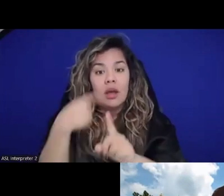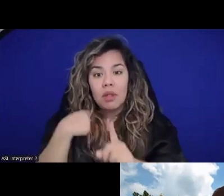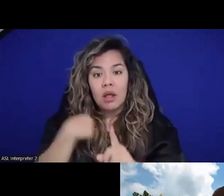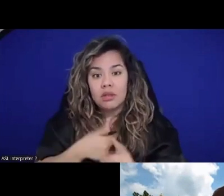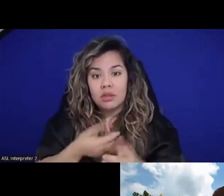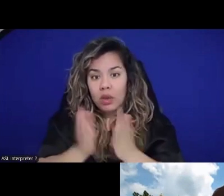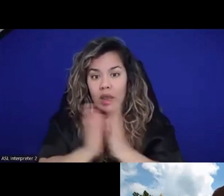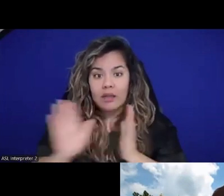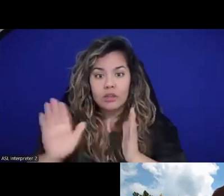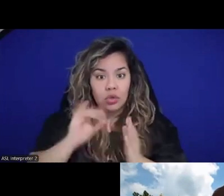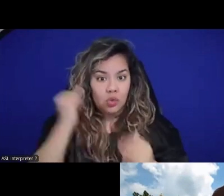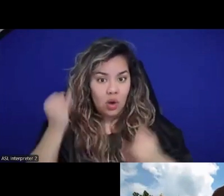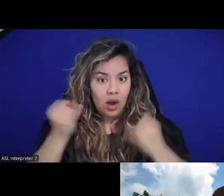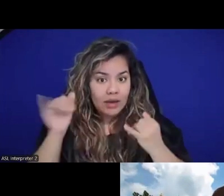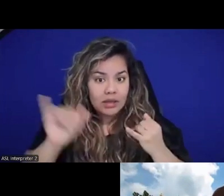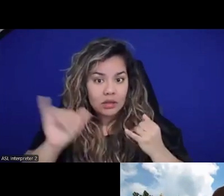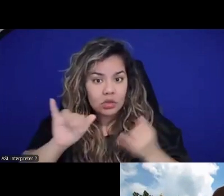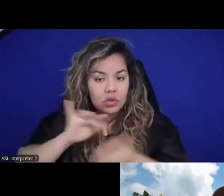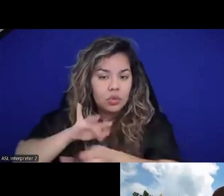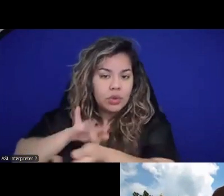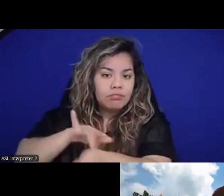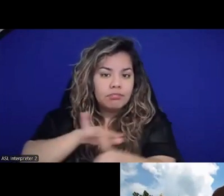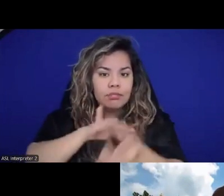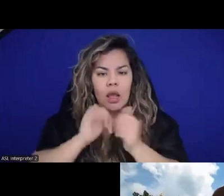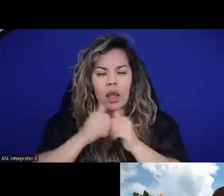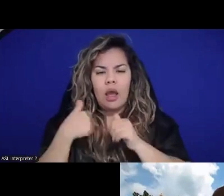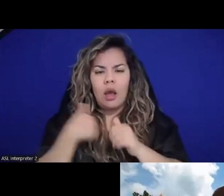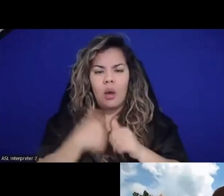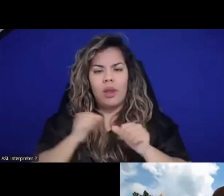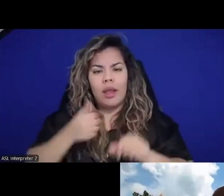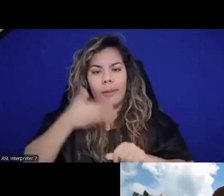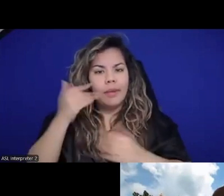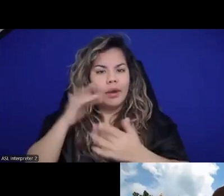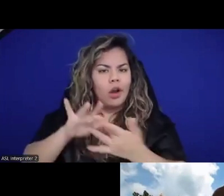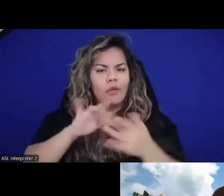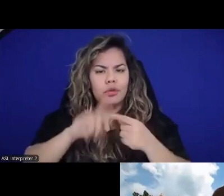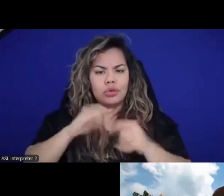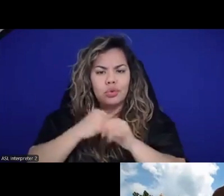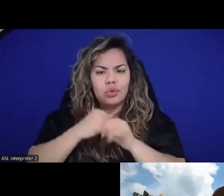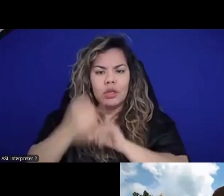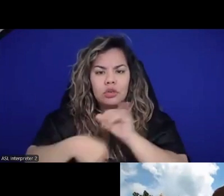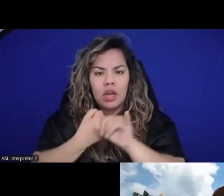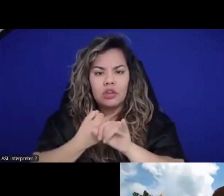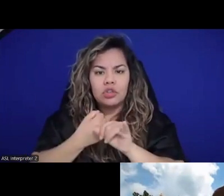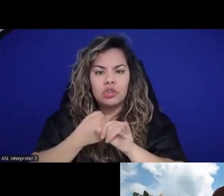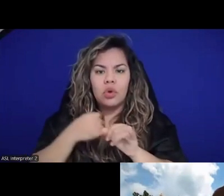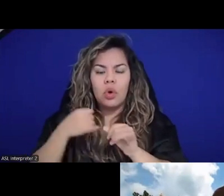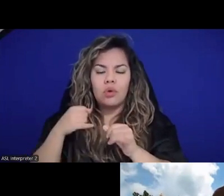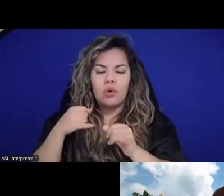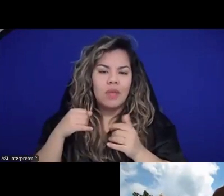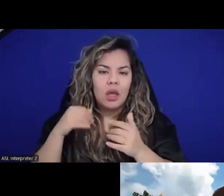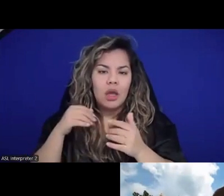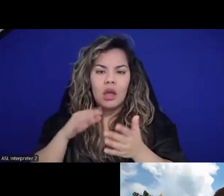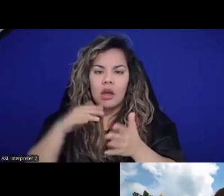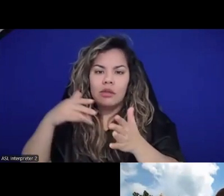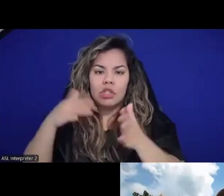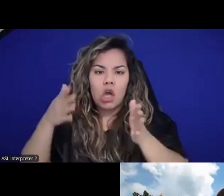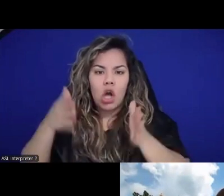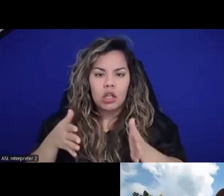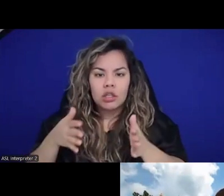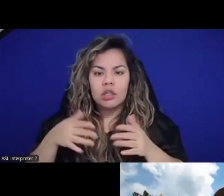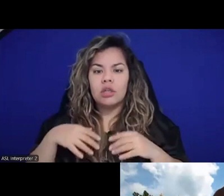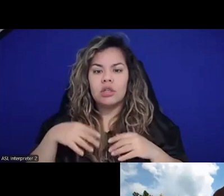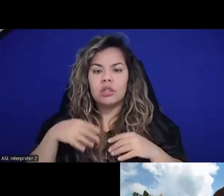how we can better outreach to international scholars who are interested in publishing in AERJ